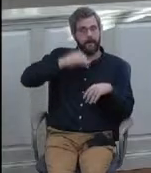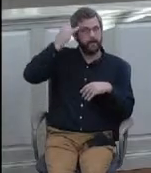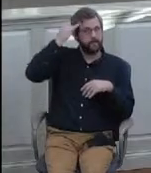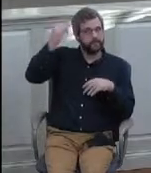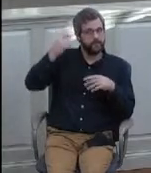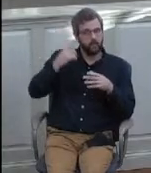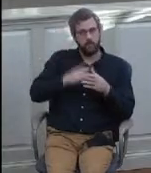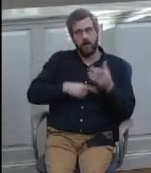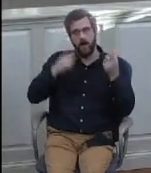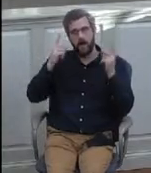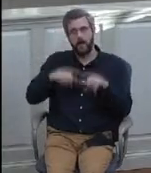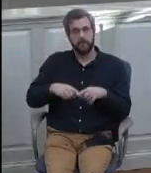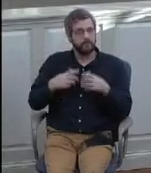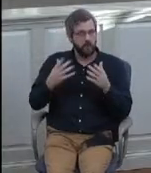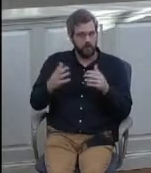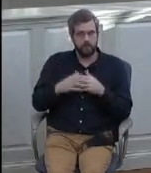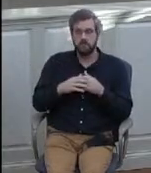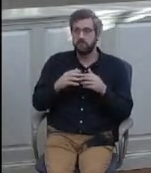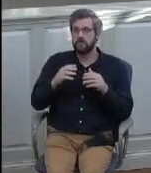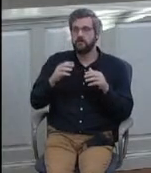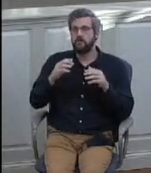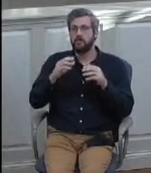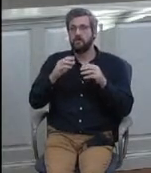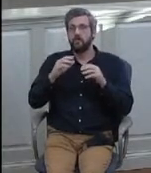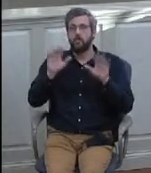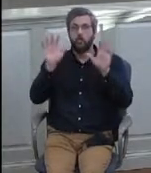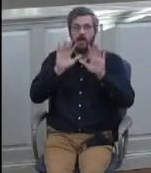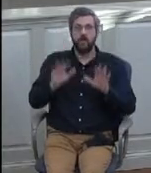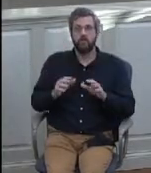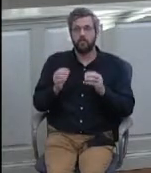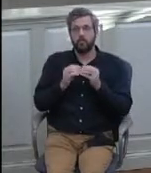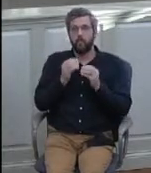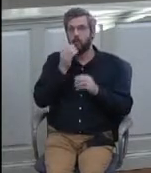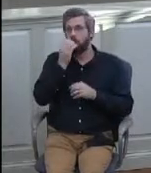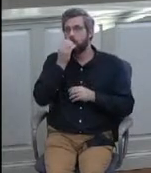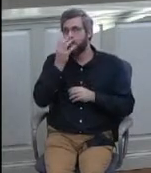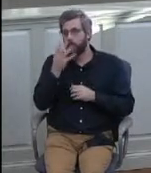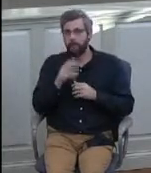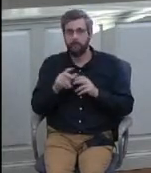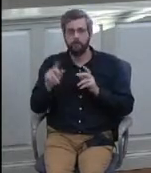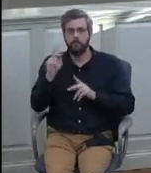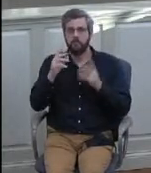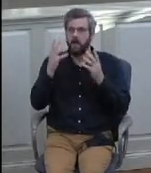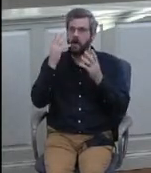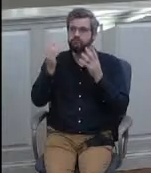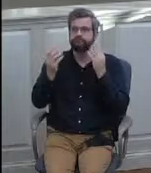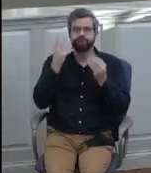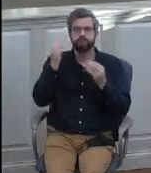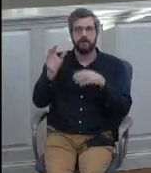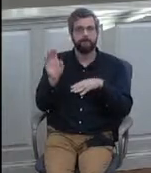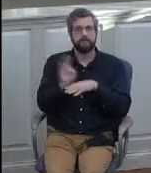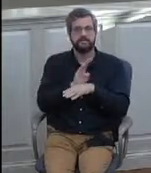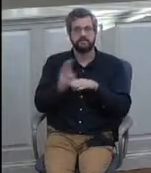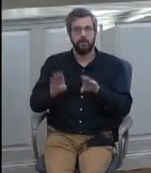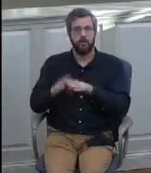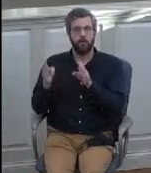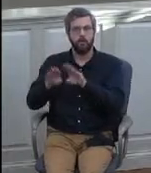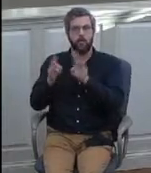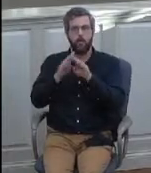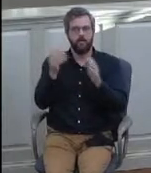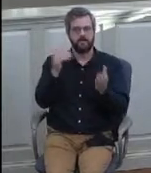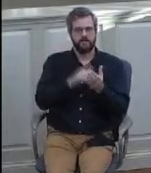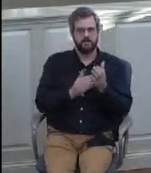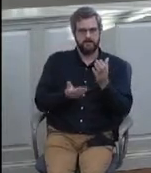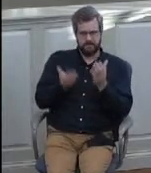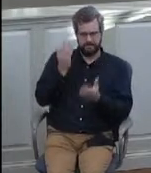cases. You know, the weather's a little warmer. People are gonna be out, you know, businesses are back open. I would expect that